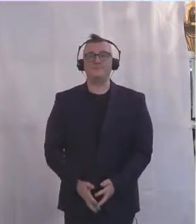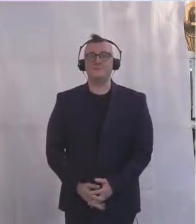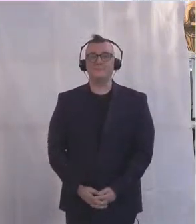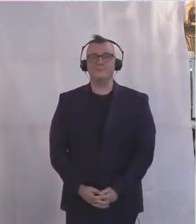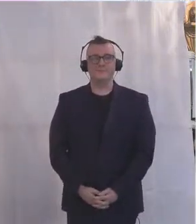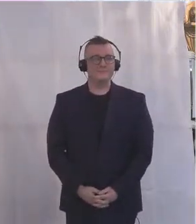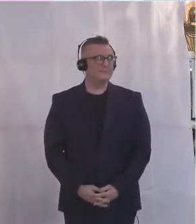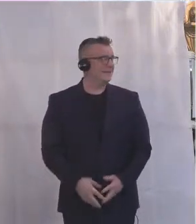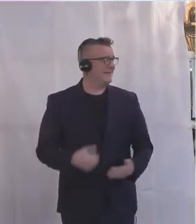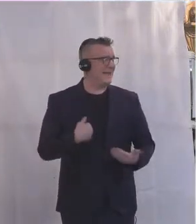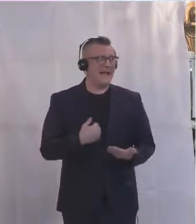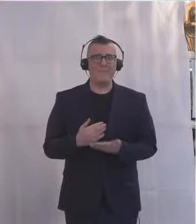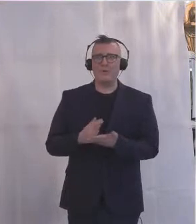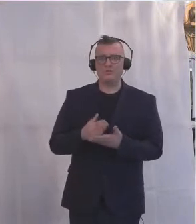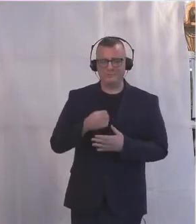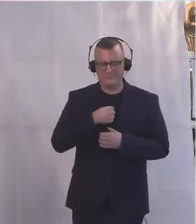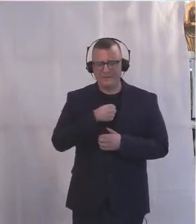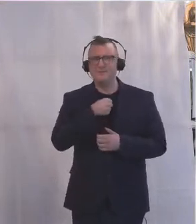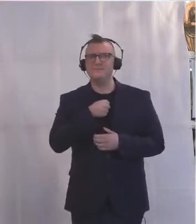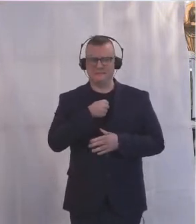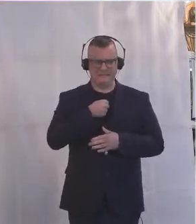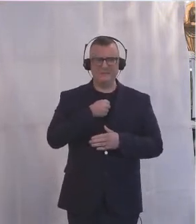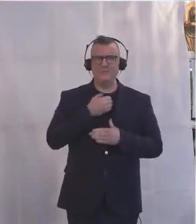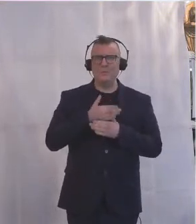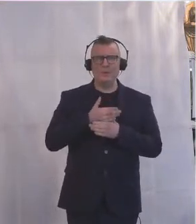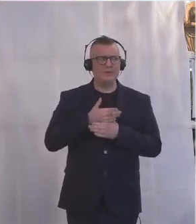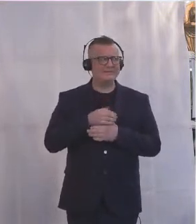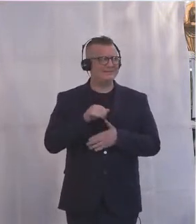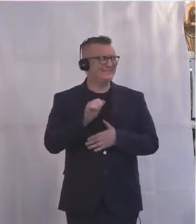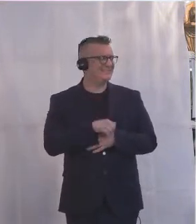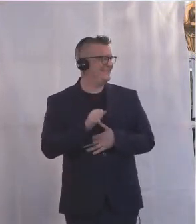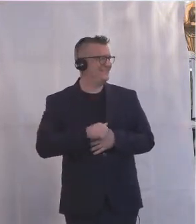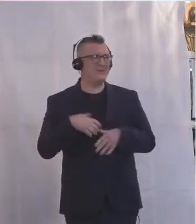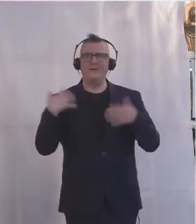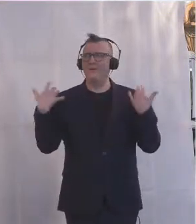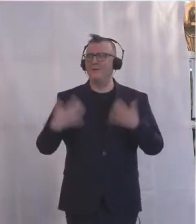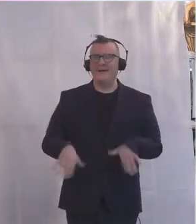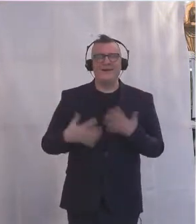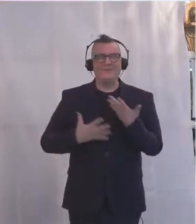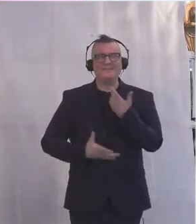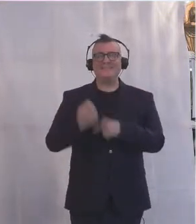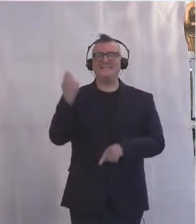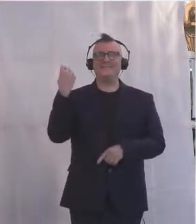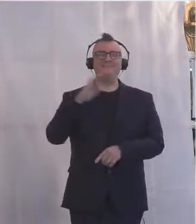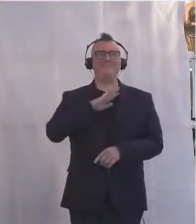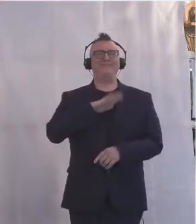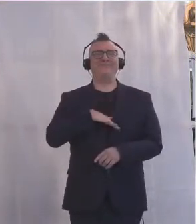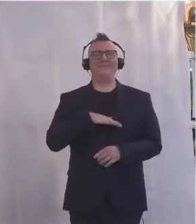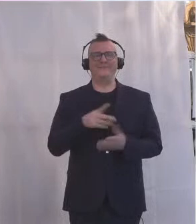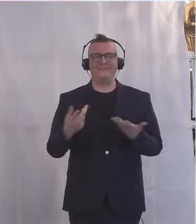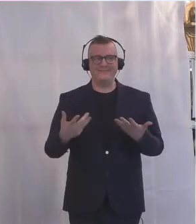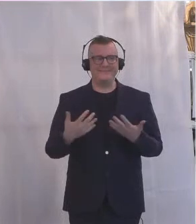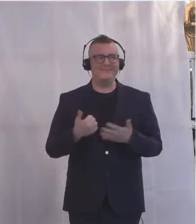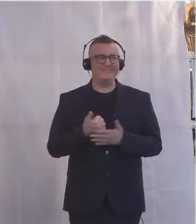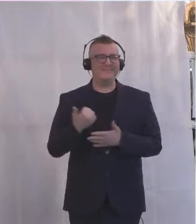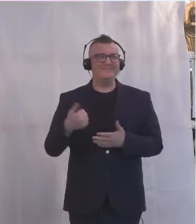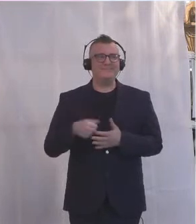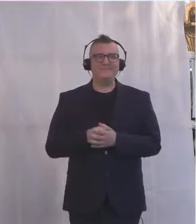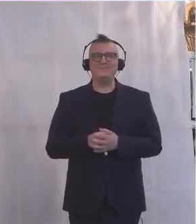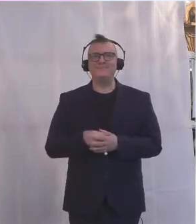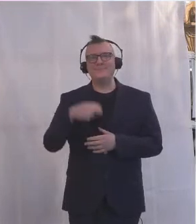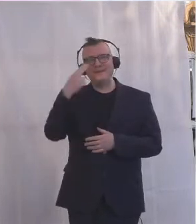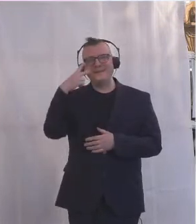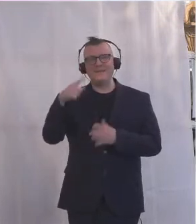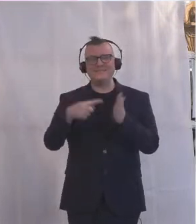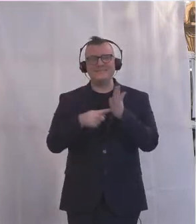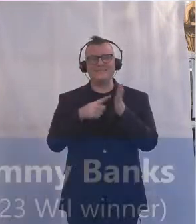I'm not sure. Shall I give it a go? Is my mic working? Yeah, I think fantastic. A success. Brilliant. Thank you. My name